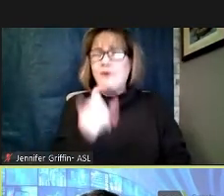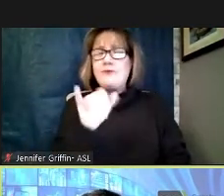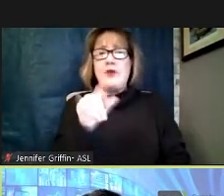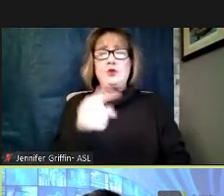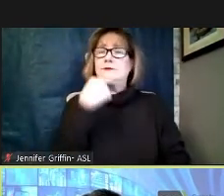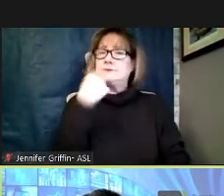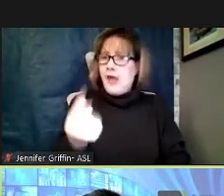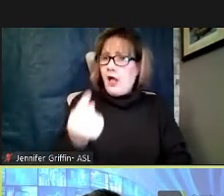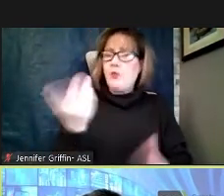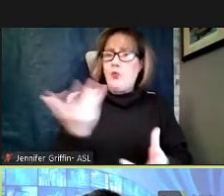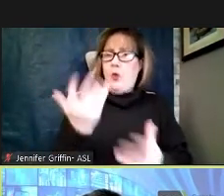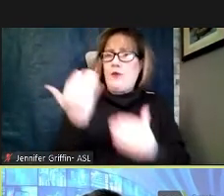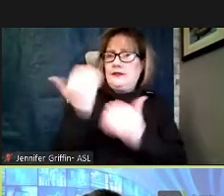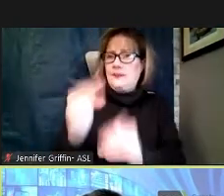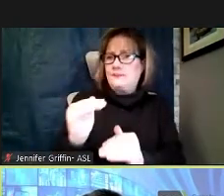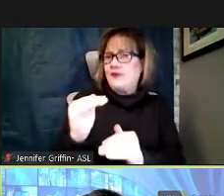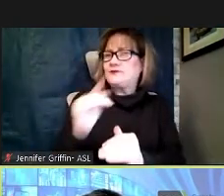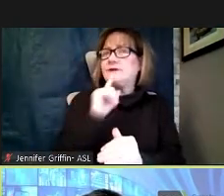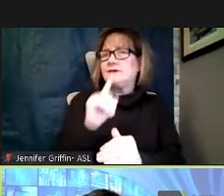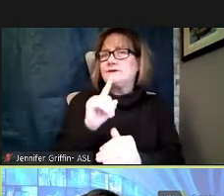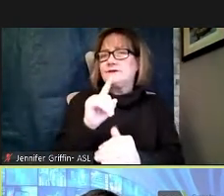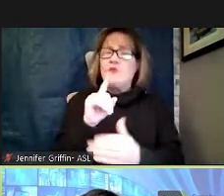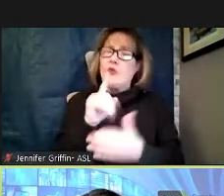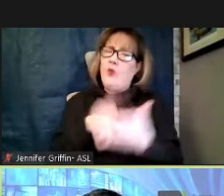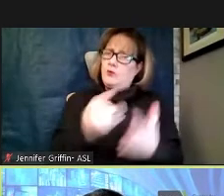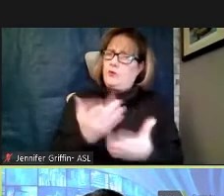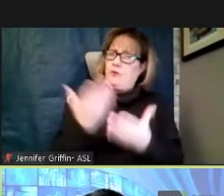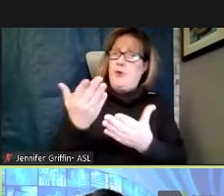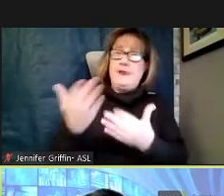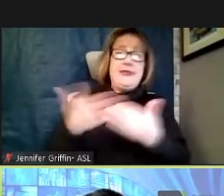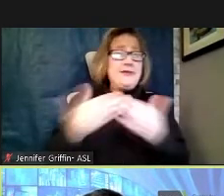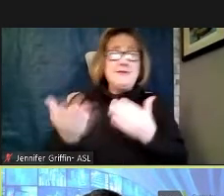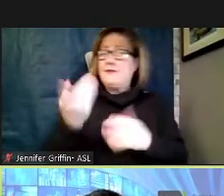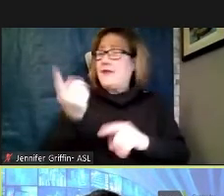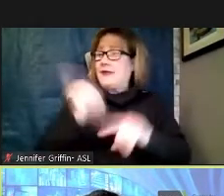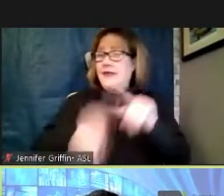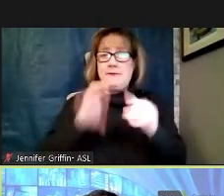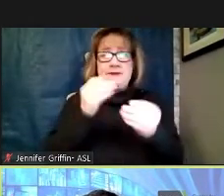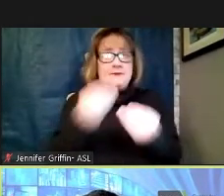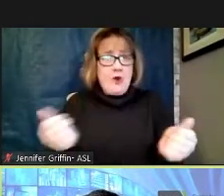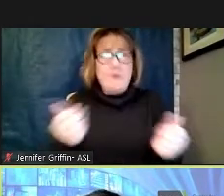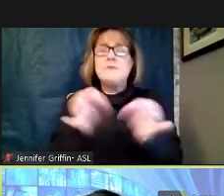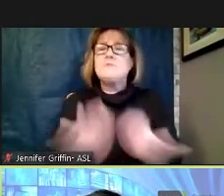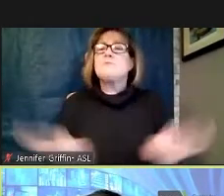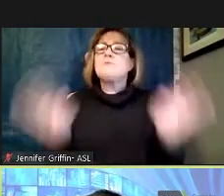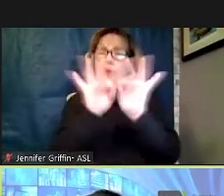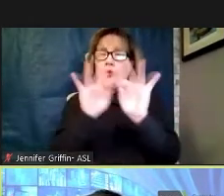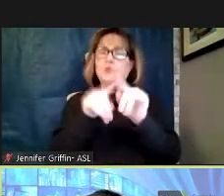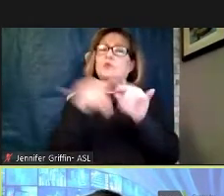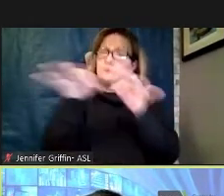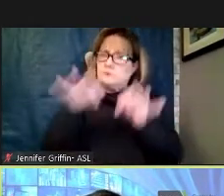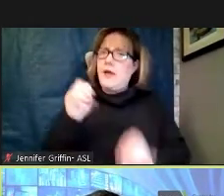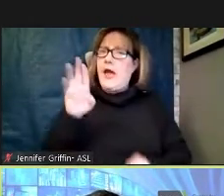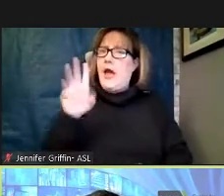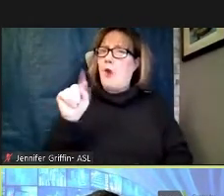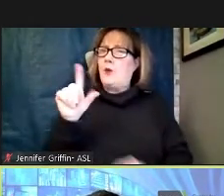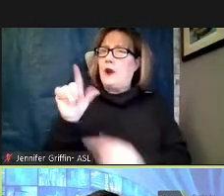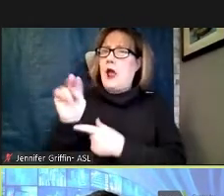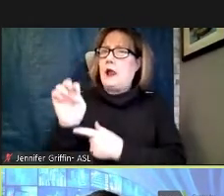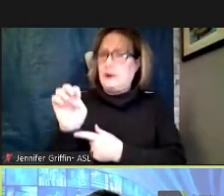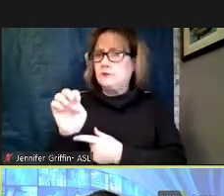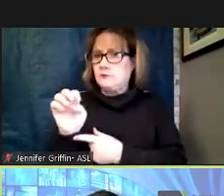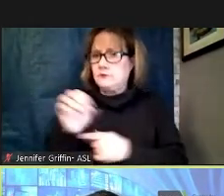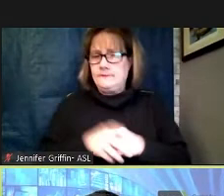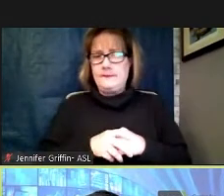them the limitations of what you're proposing. Even if they can't be addressed, it's important to outline them.